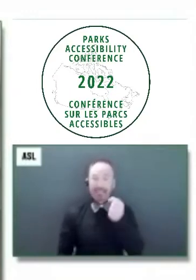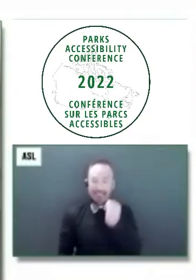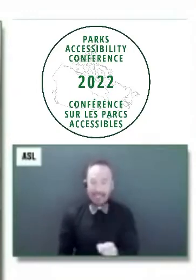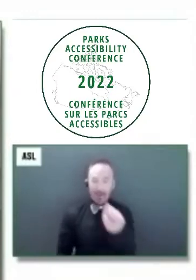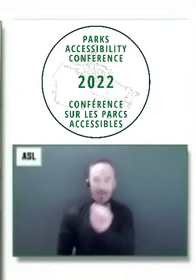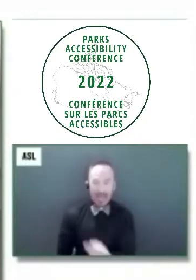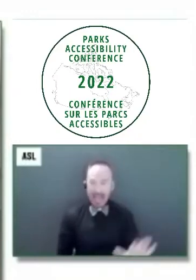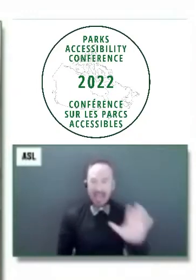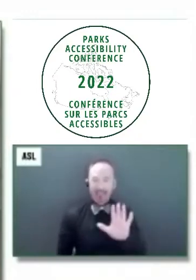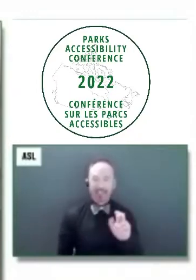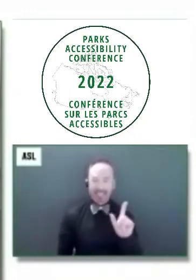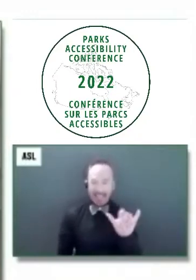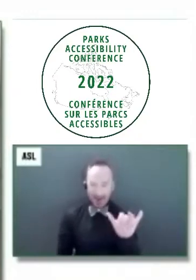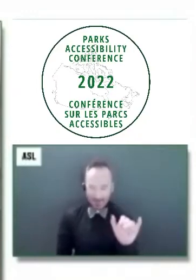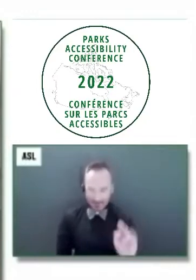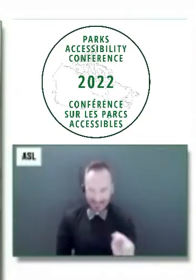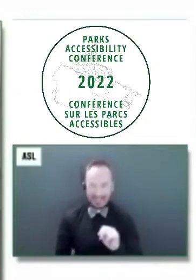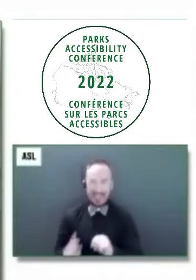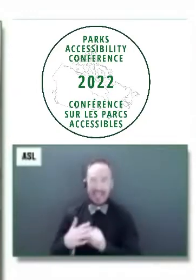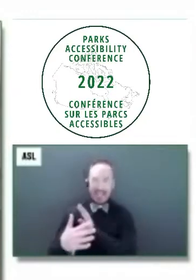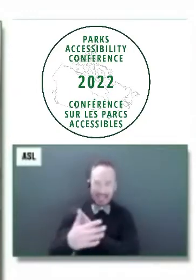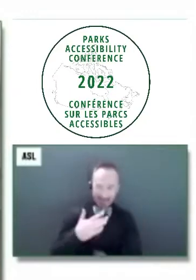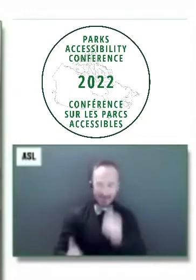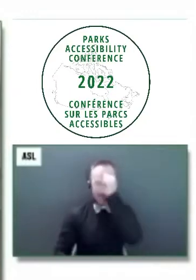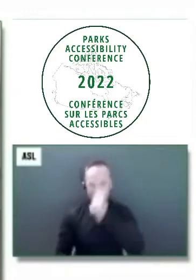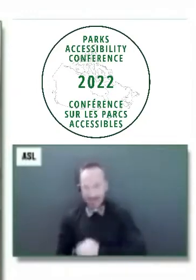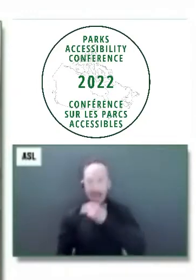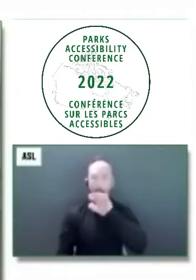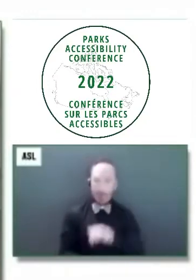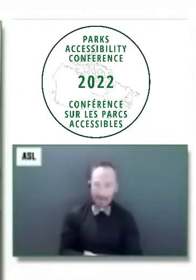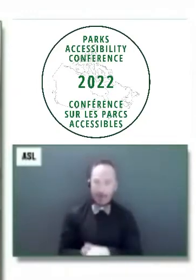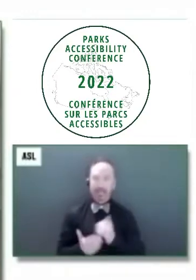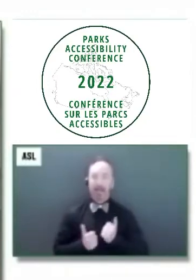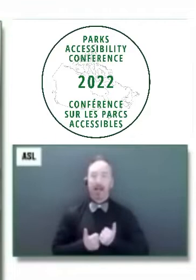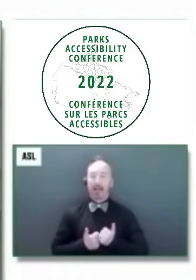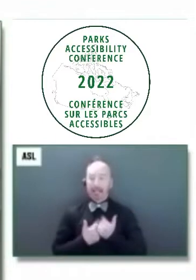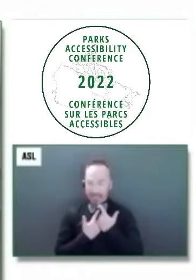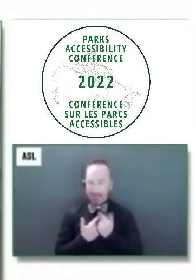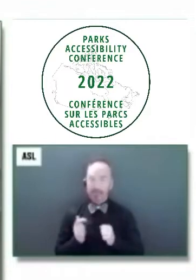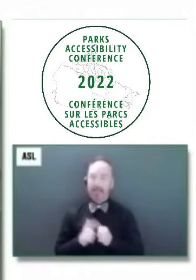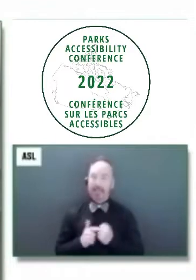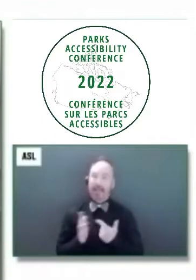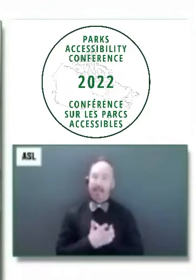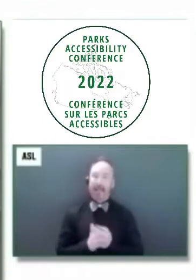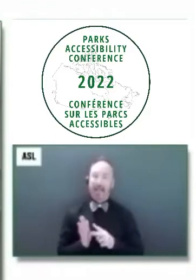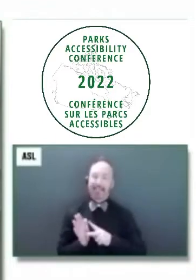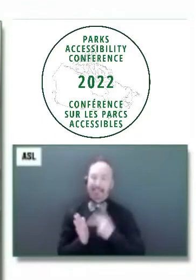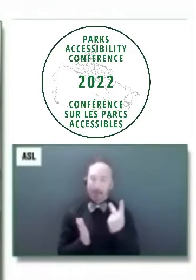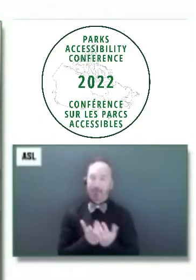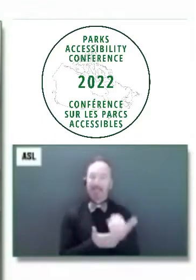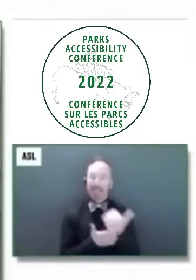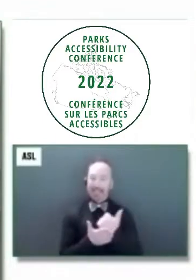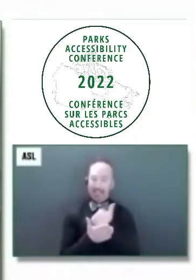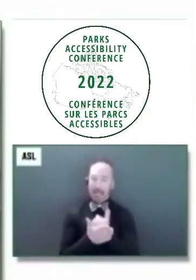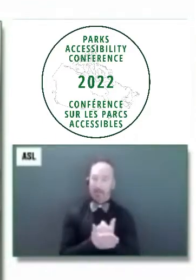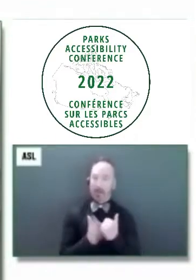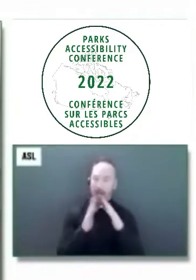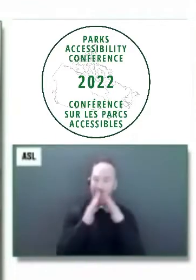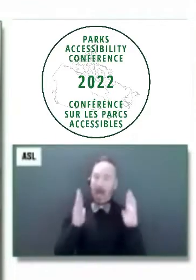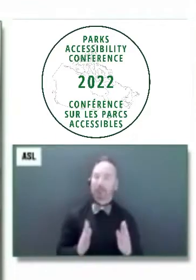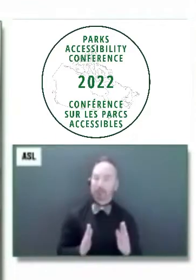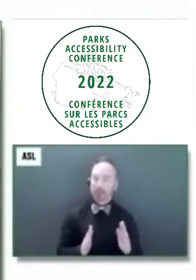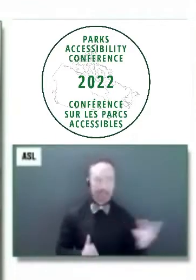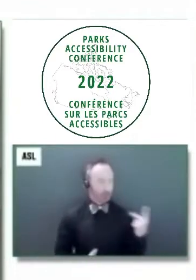immigrant male who is married and lives in a double-income household. Realistically, I cannot, and shouldn't be expected to, separate